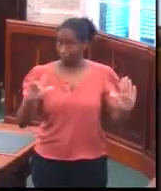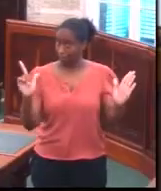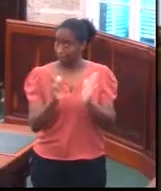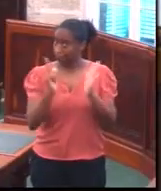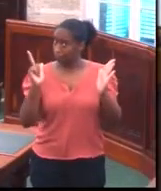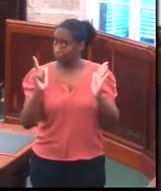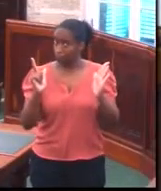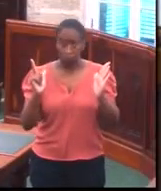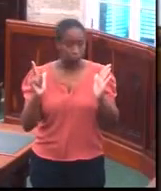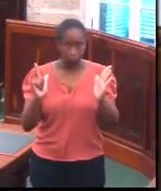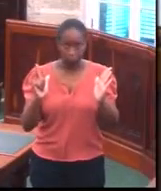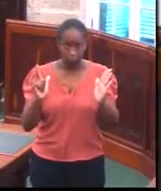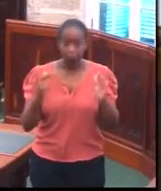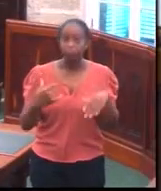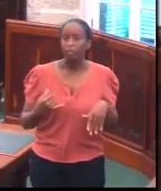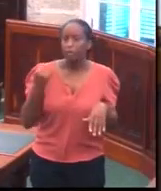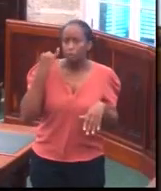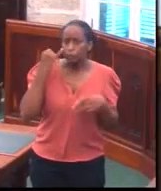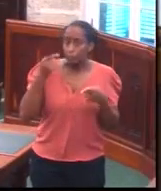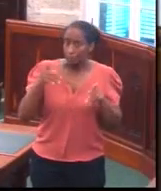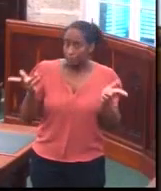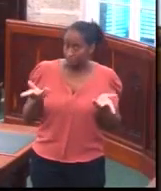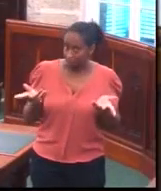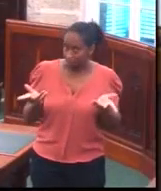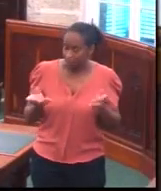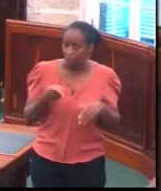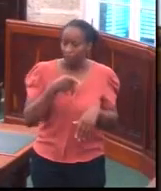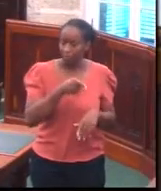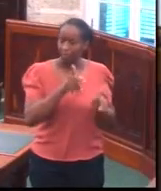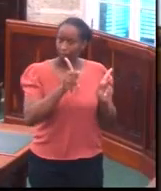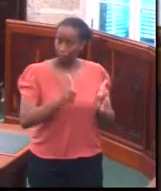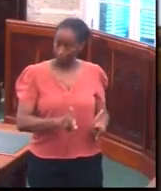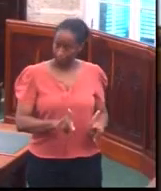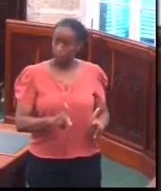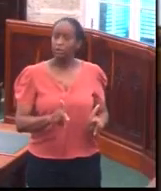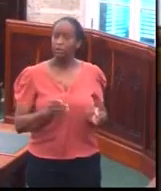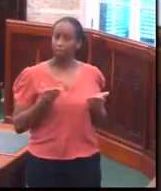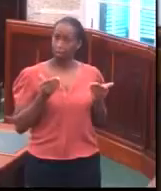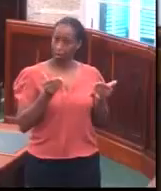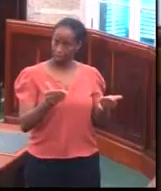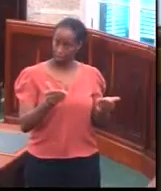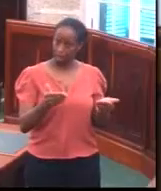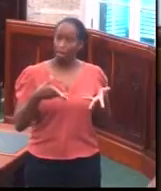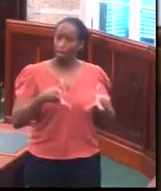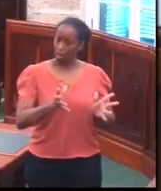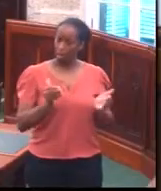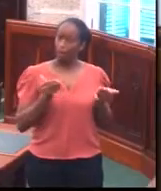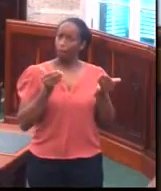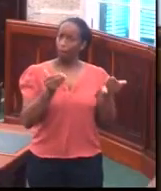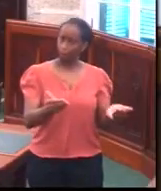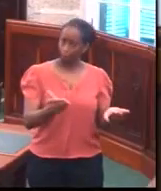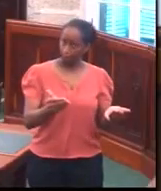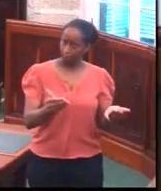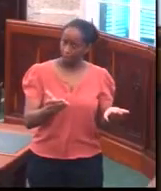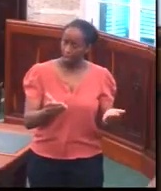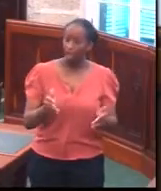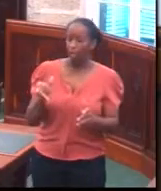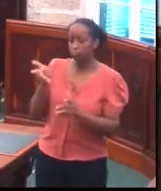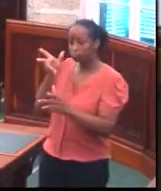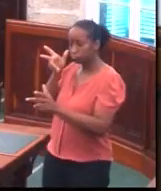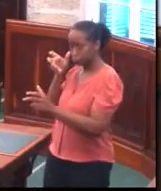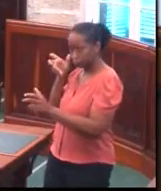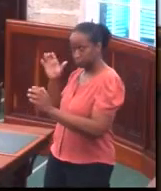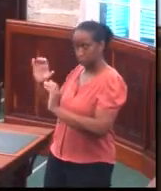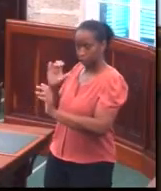authorized officer in the interest of national security, etc. I would not prolong the issue by reading the thing in its